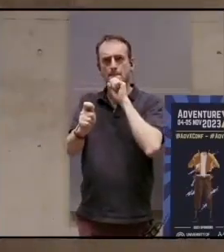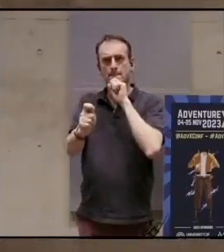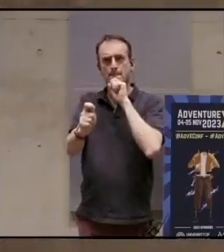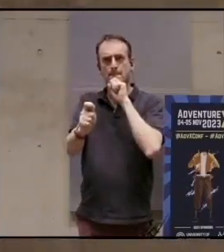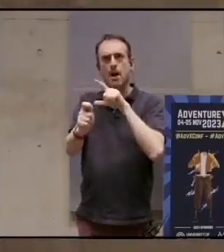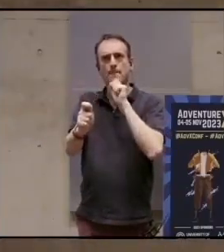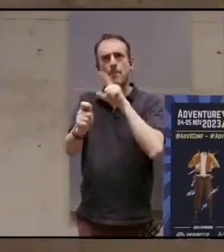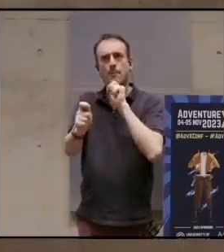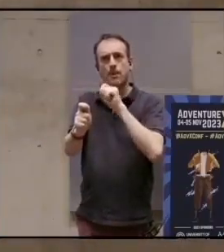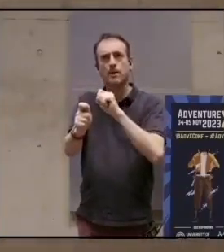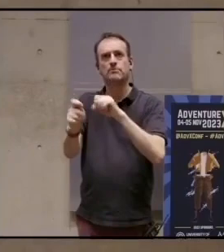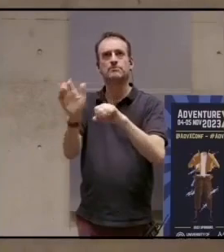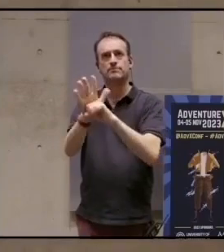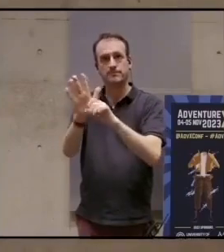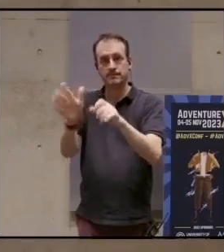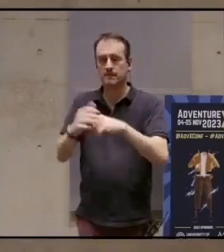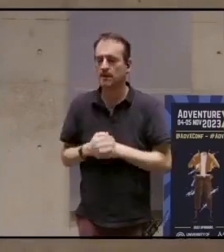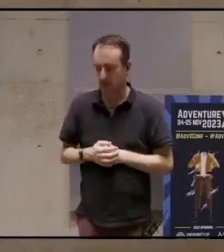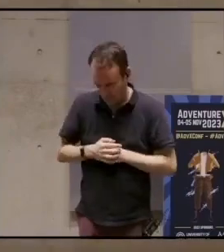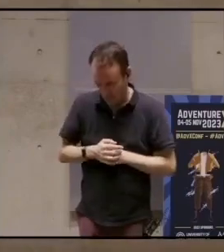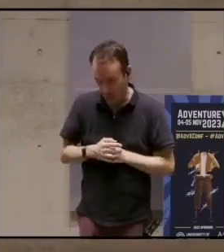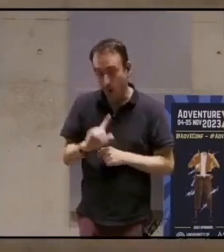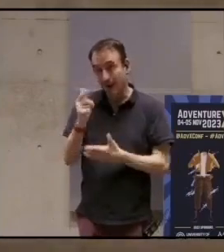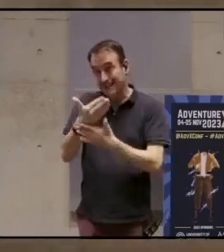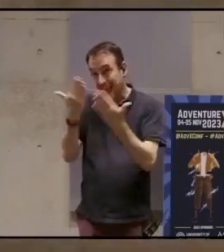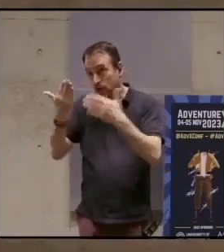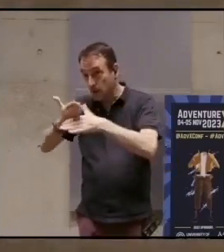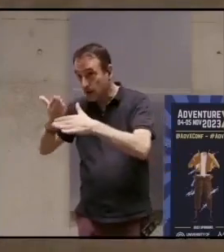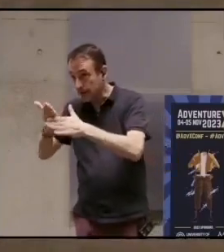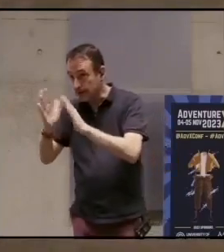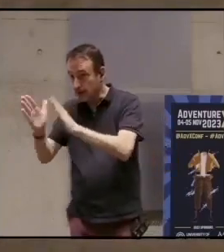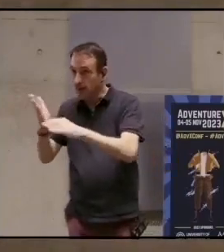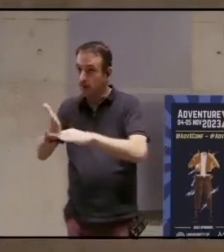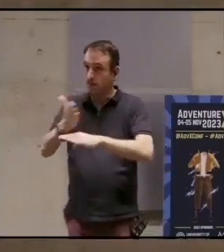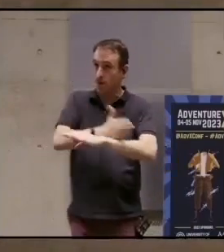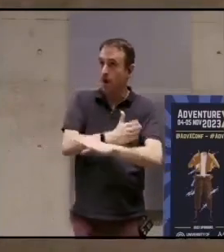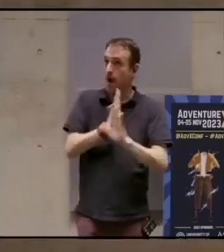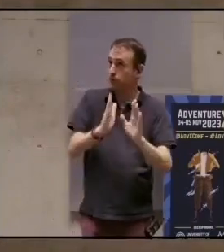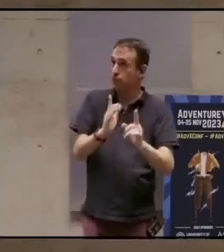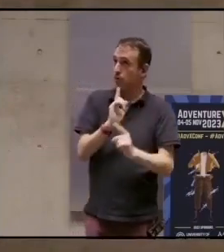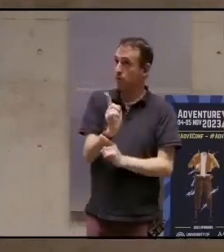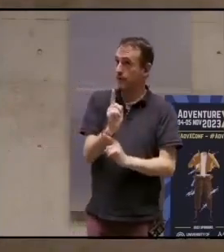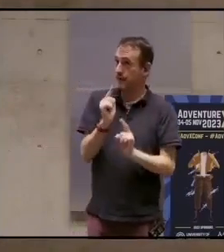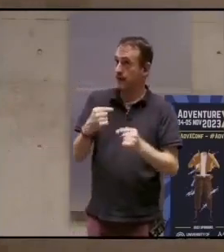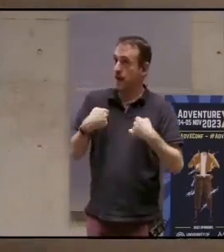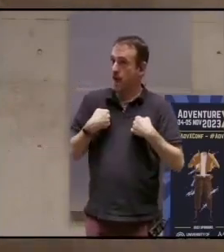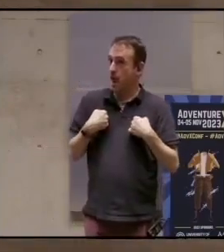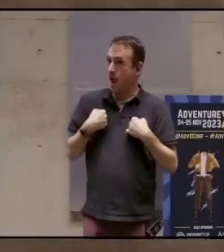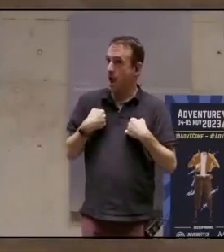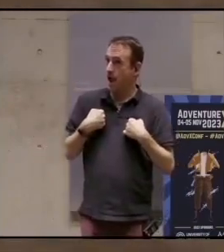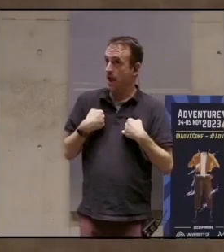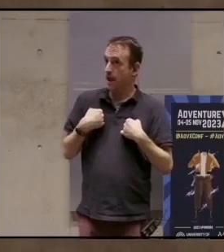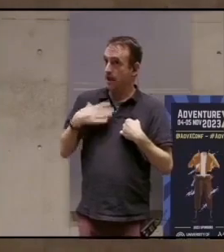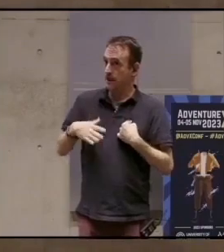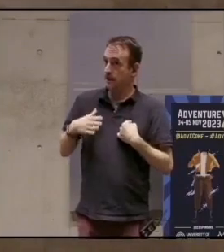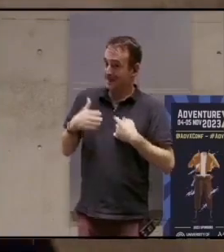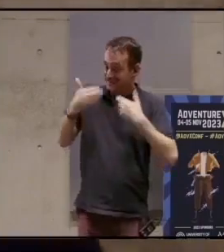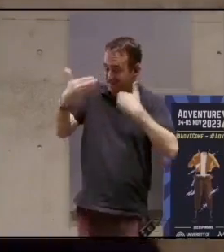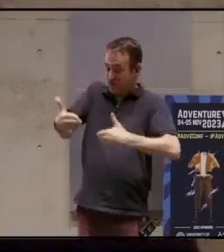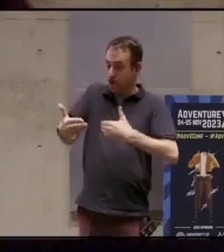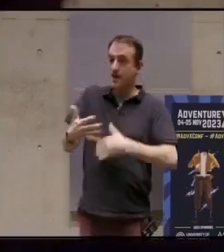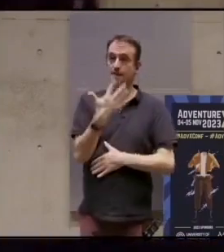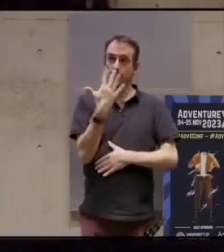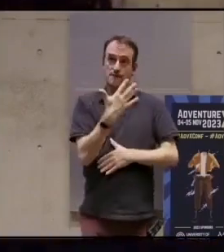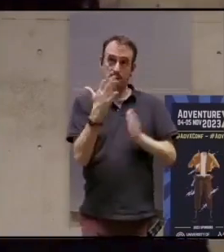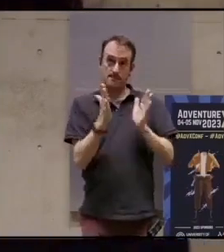Before I even run you through a day in the booth, though, let's talk about onboarding. I reserve at least 15 minutes at the beginning of the session for the